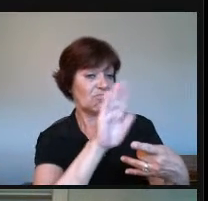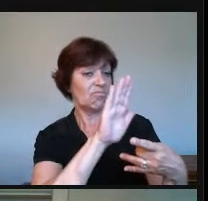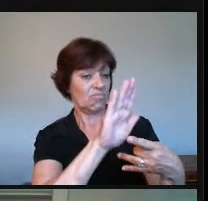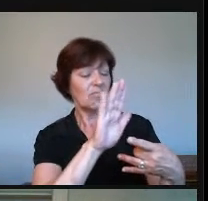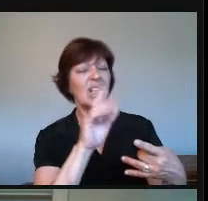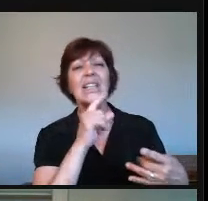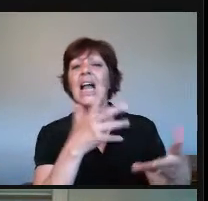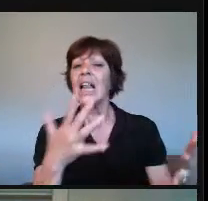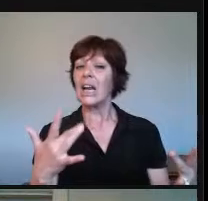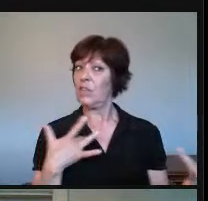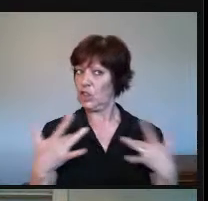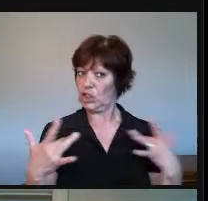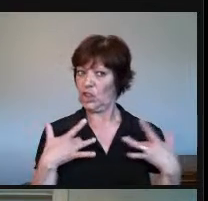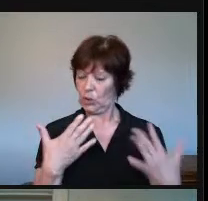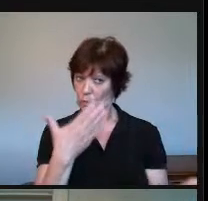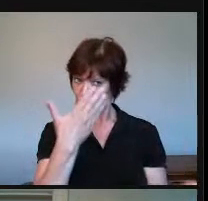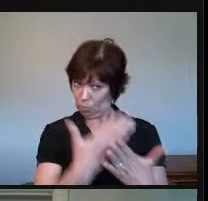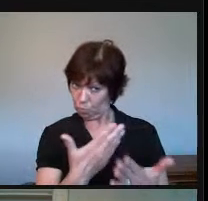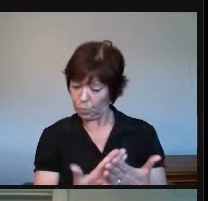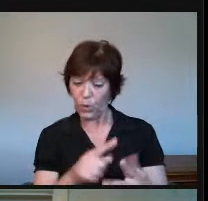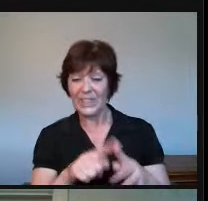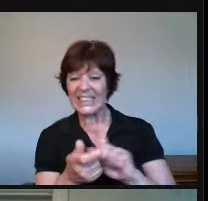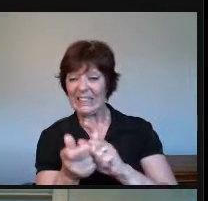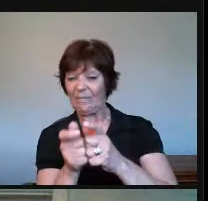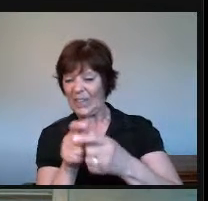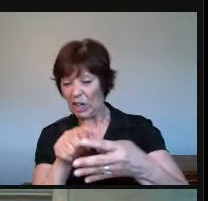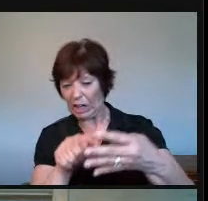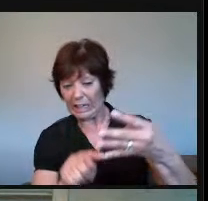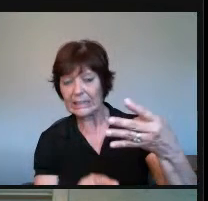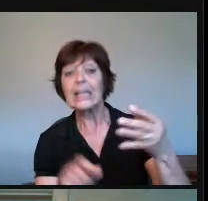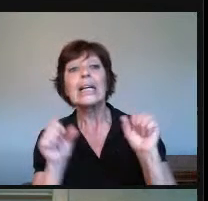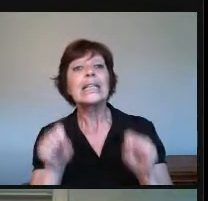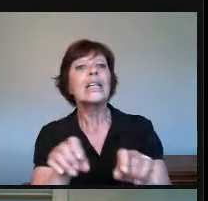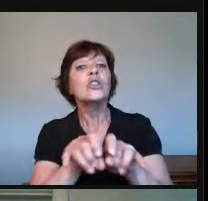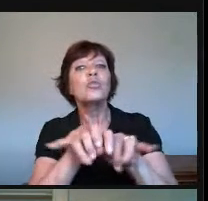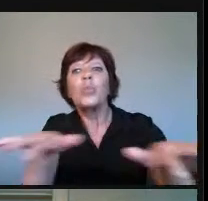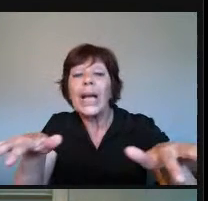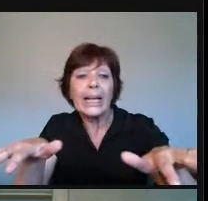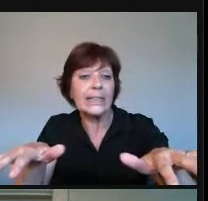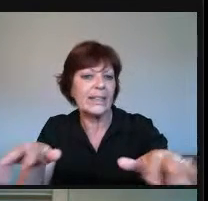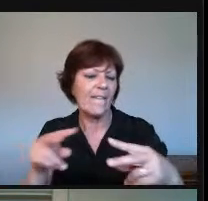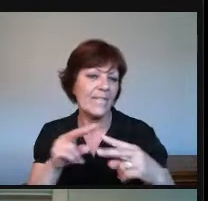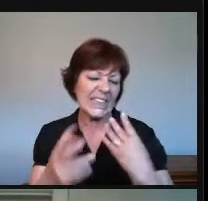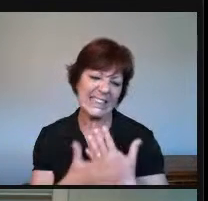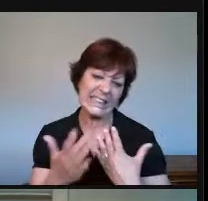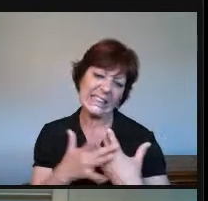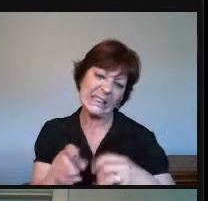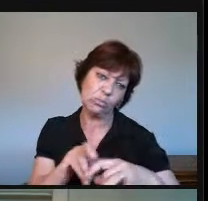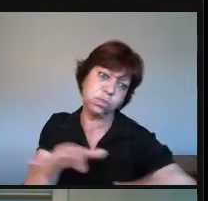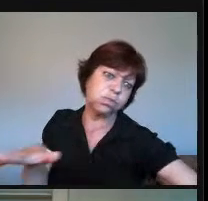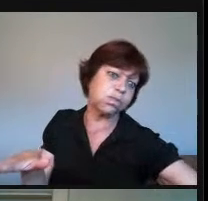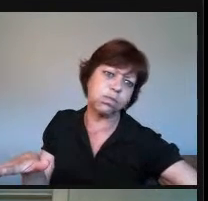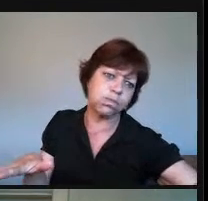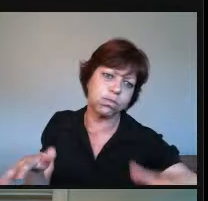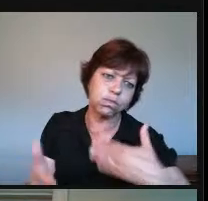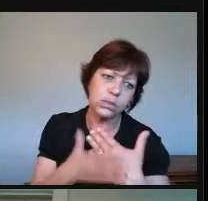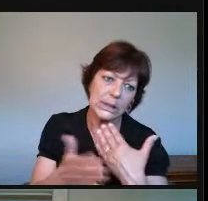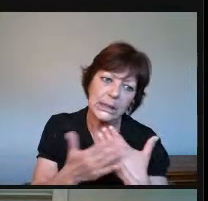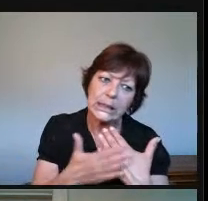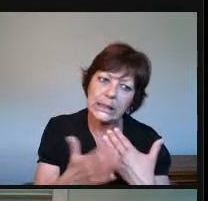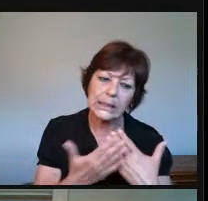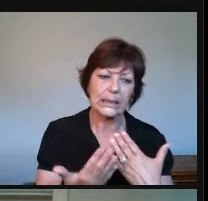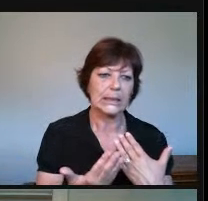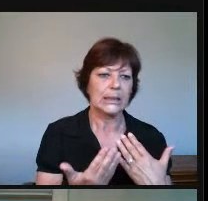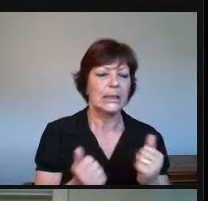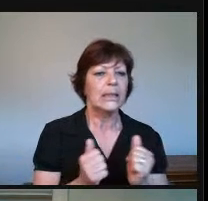bit of concern and evidence that these variants can spread and are highly virulent or ability to